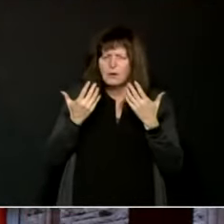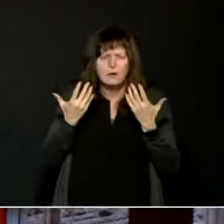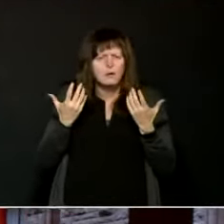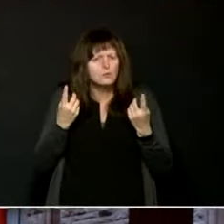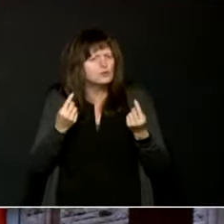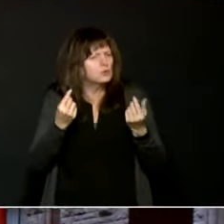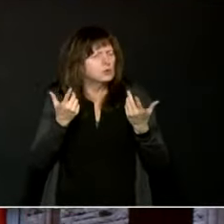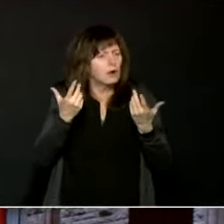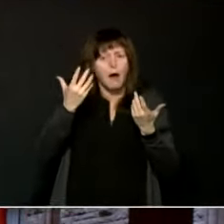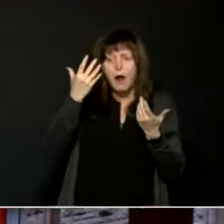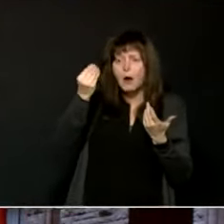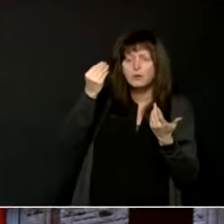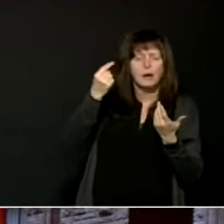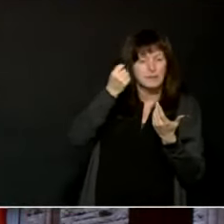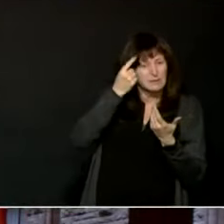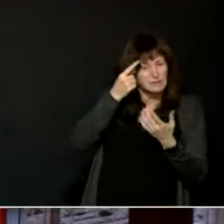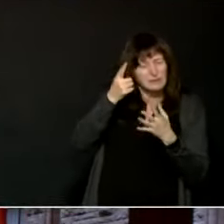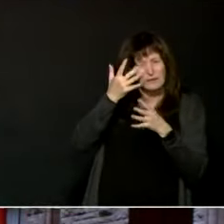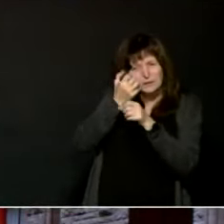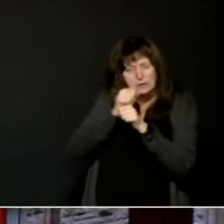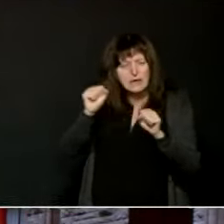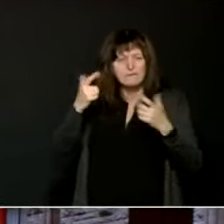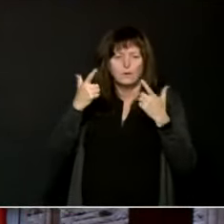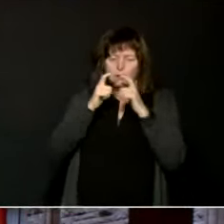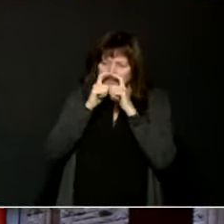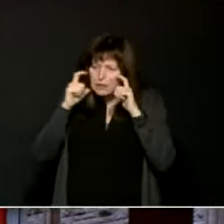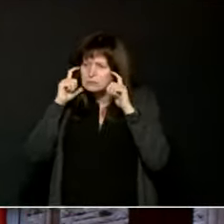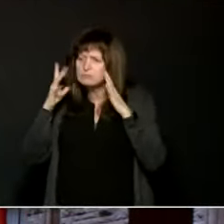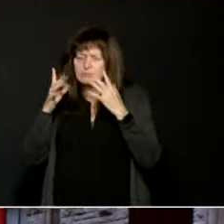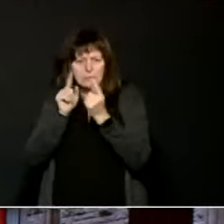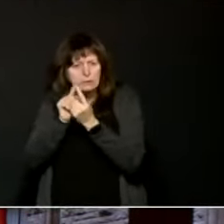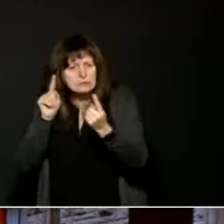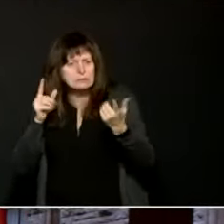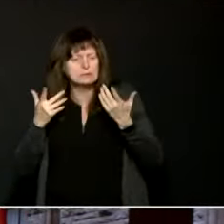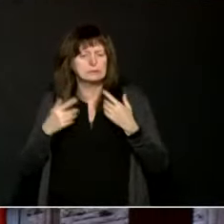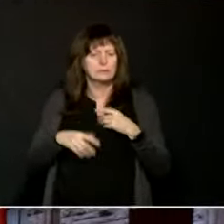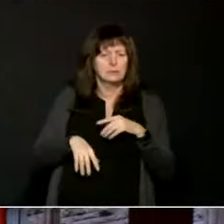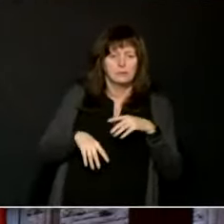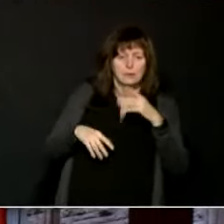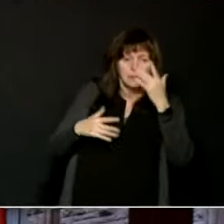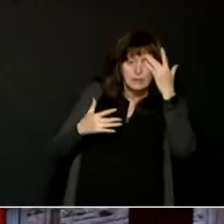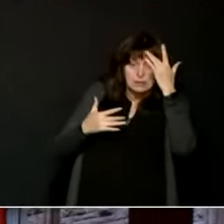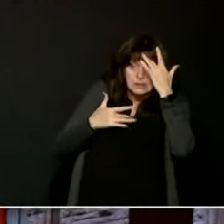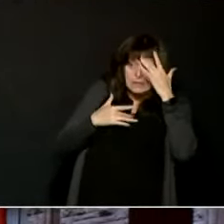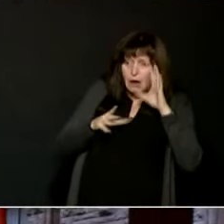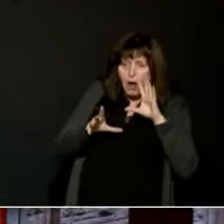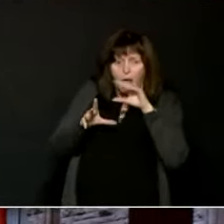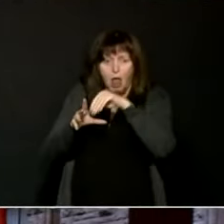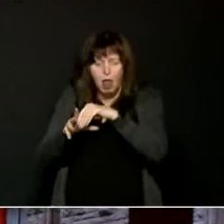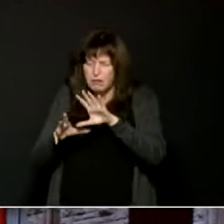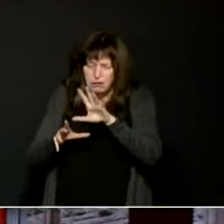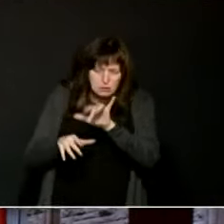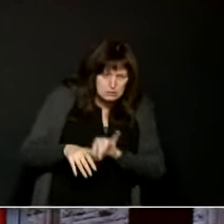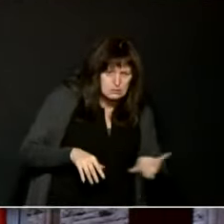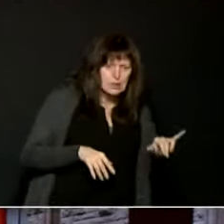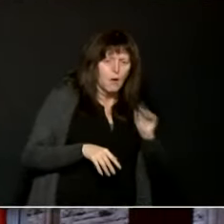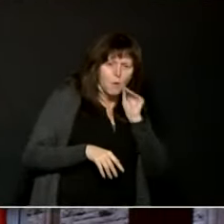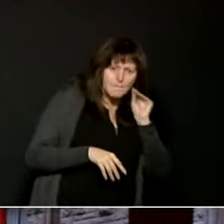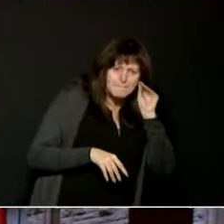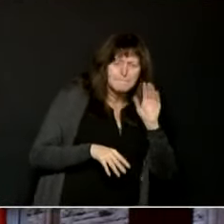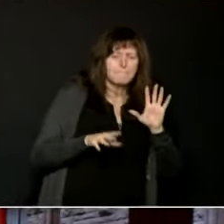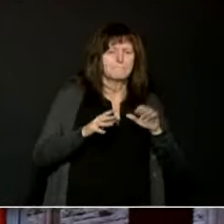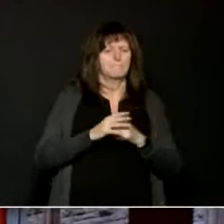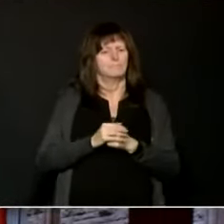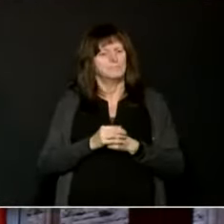proper distancing, masking, and those who are ill should not be involved in those, should be staying home or getting tested or assessed